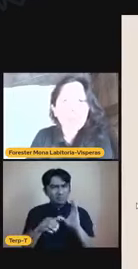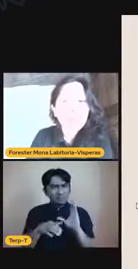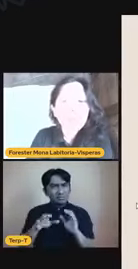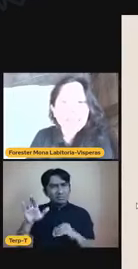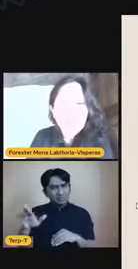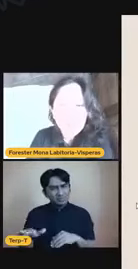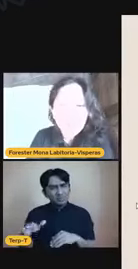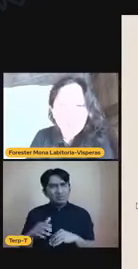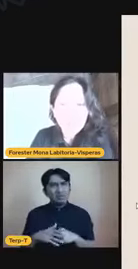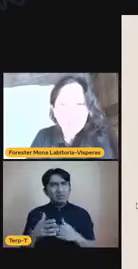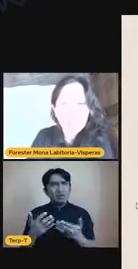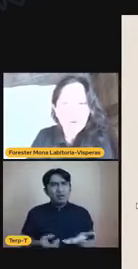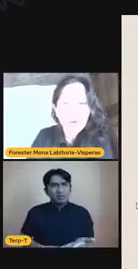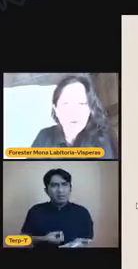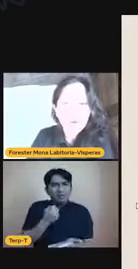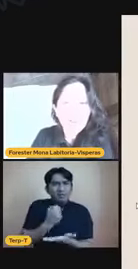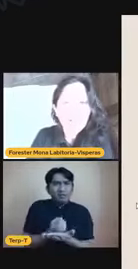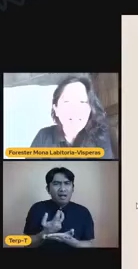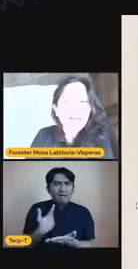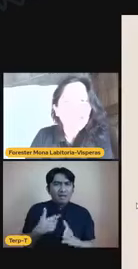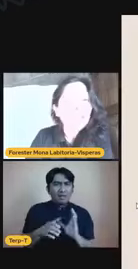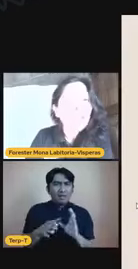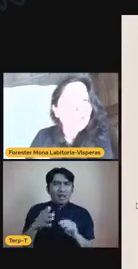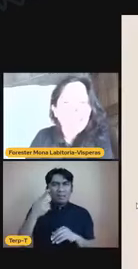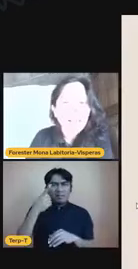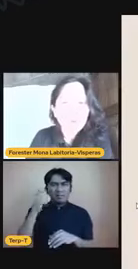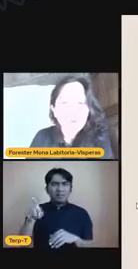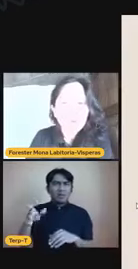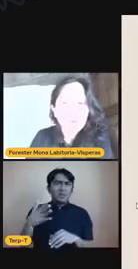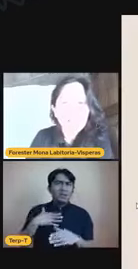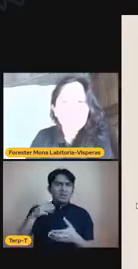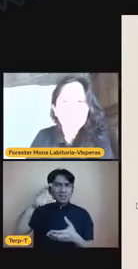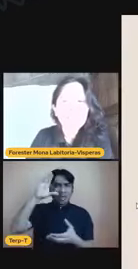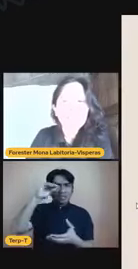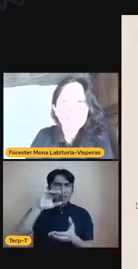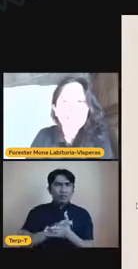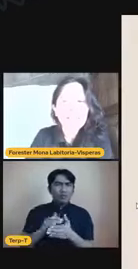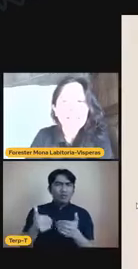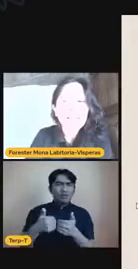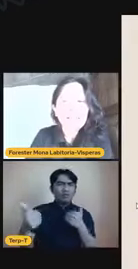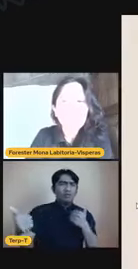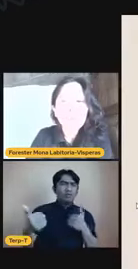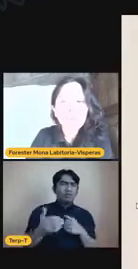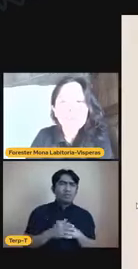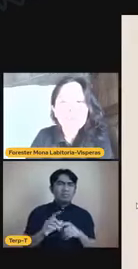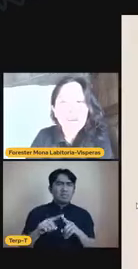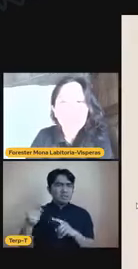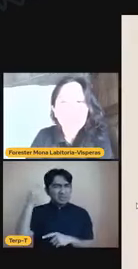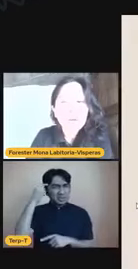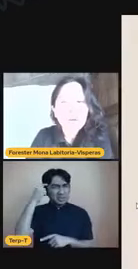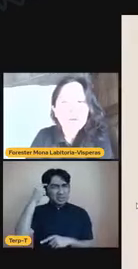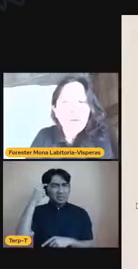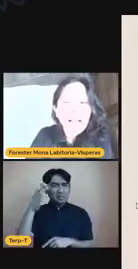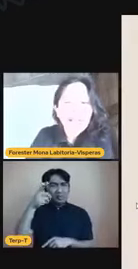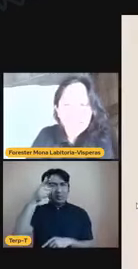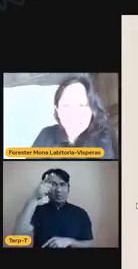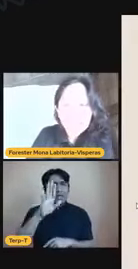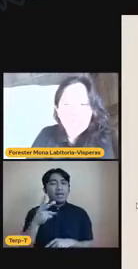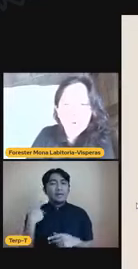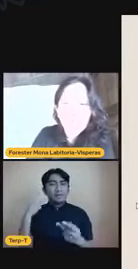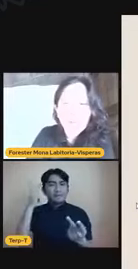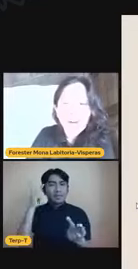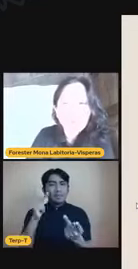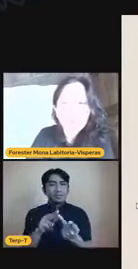bakit sumakbilang something yung asawa ko. But may plano ang Diyos. Say po dun sa Psalm, your